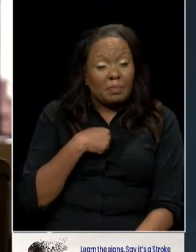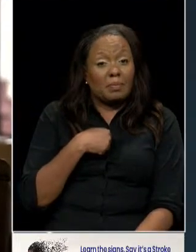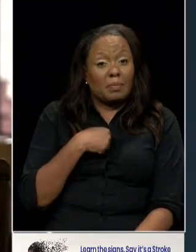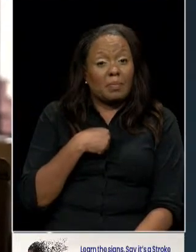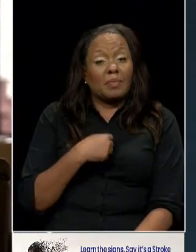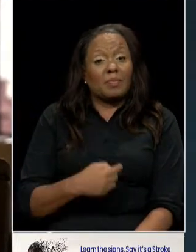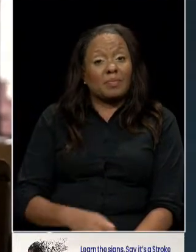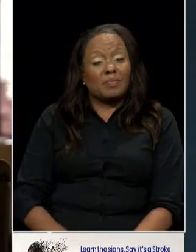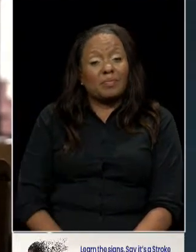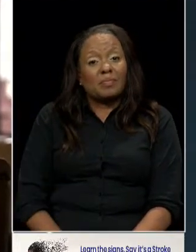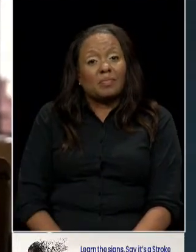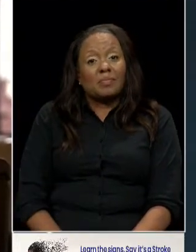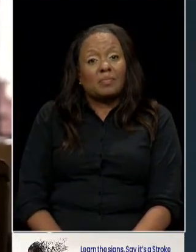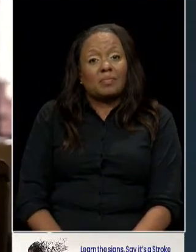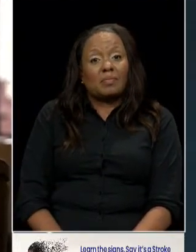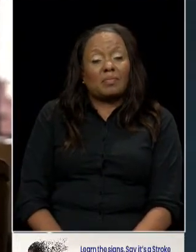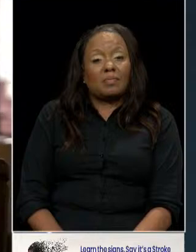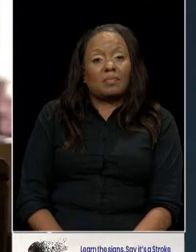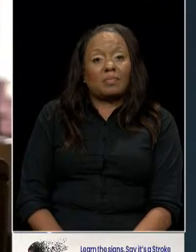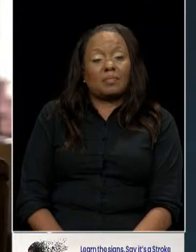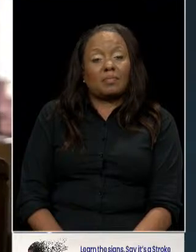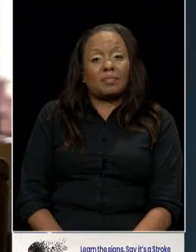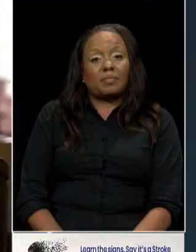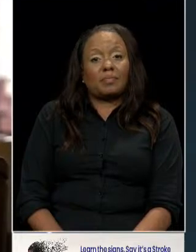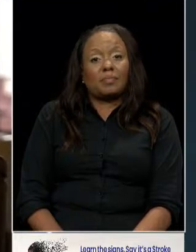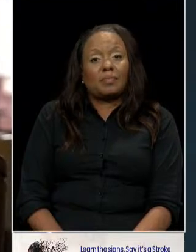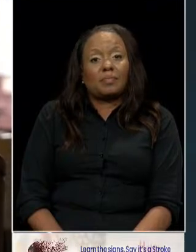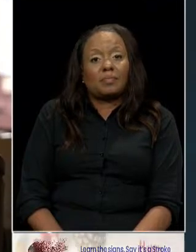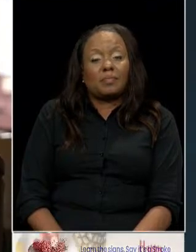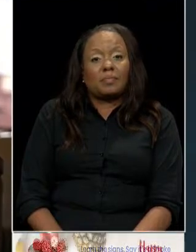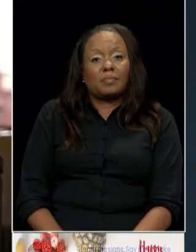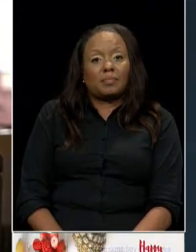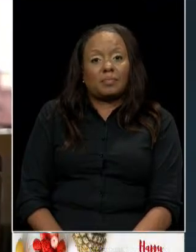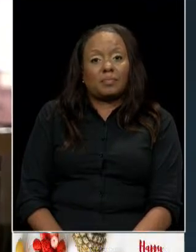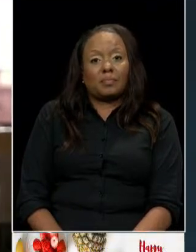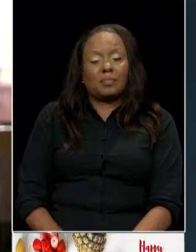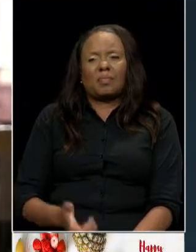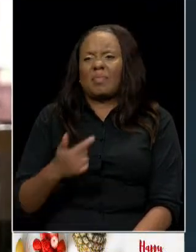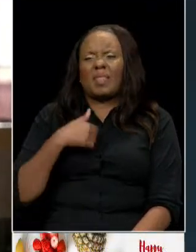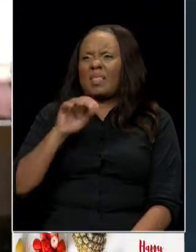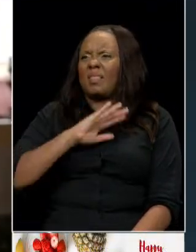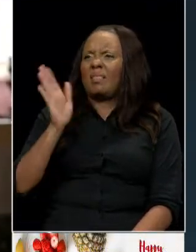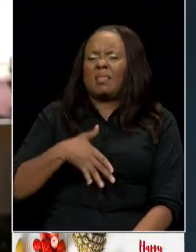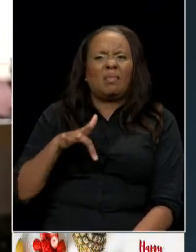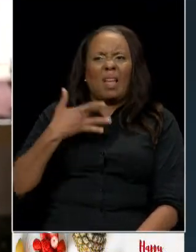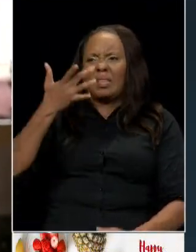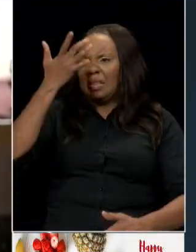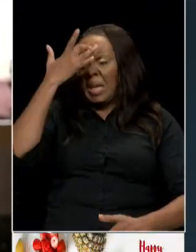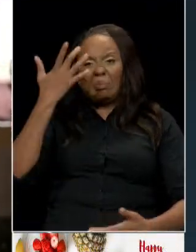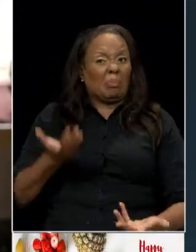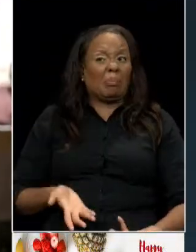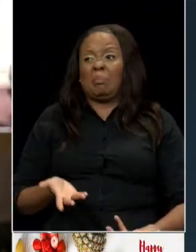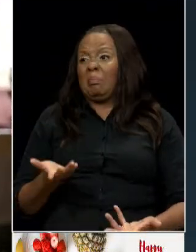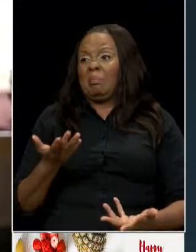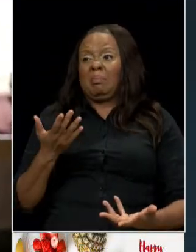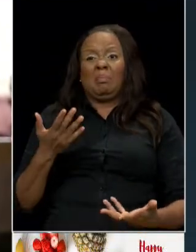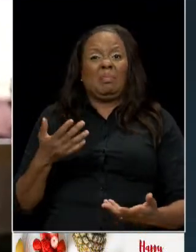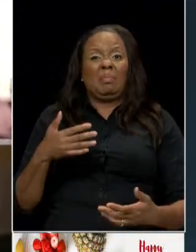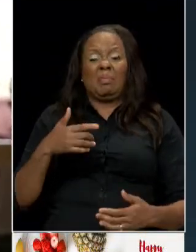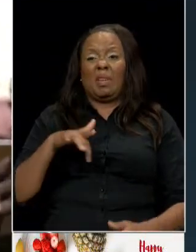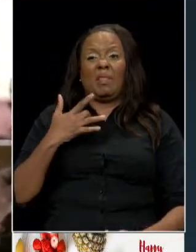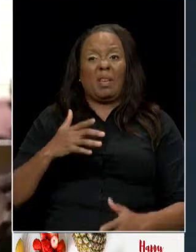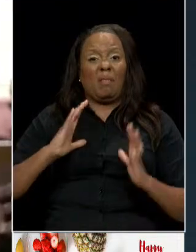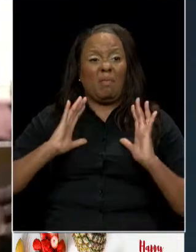diabetes, my body I never really felt sick. So I just continued living